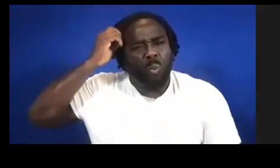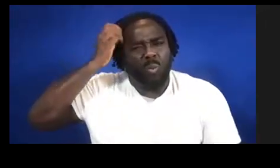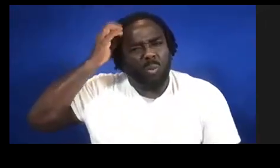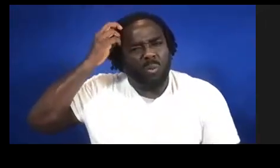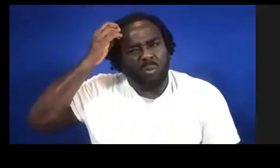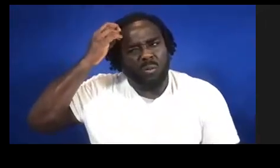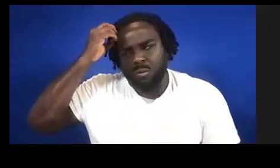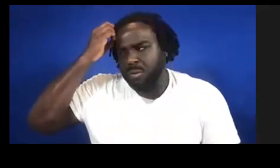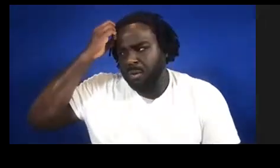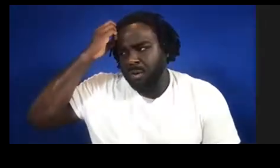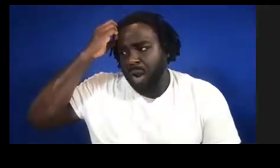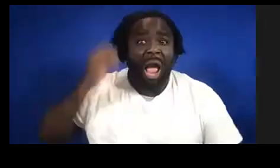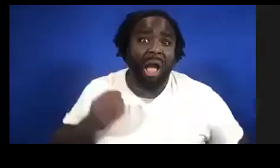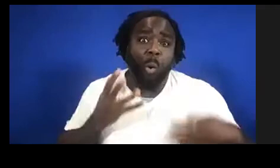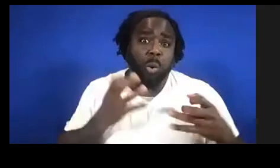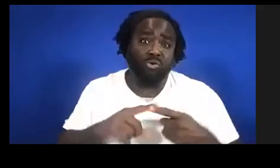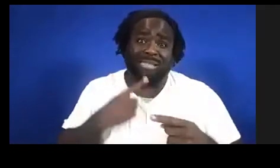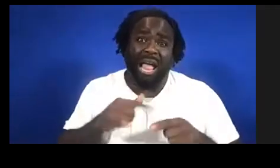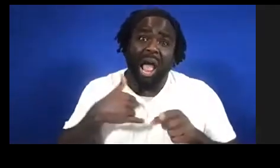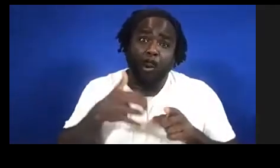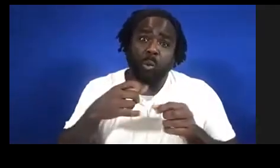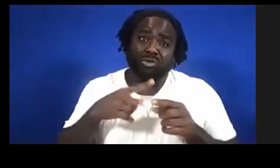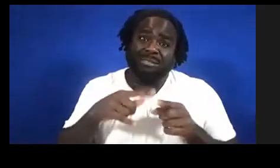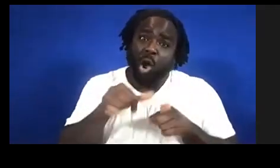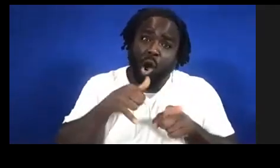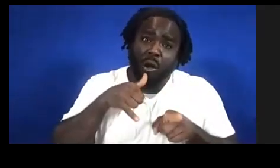And I'm like, what?